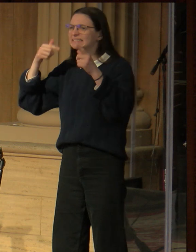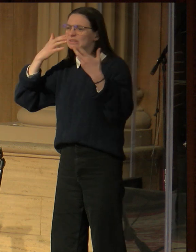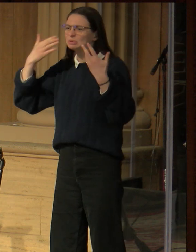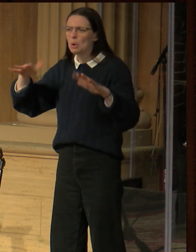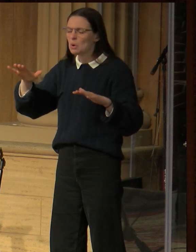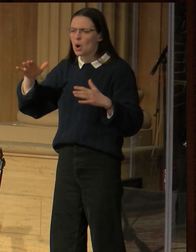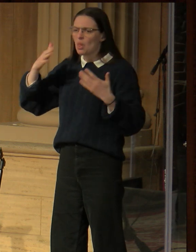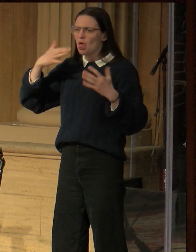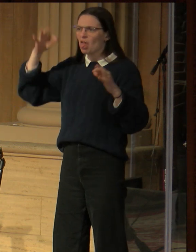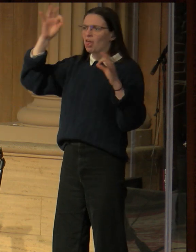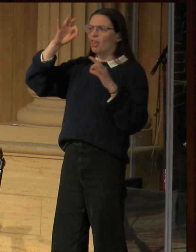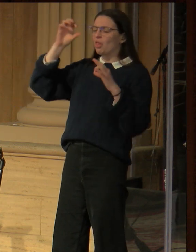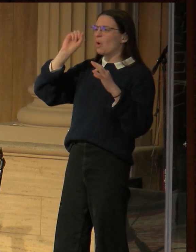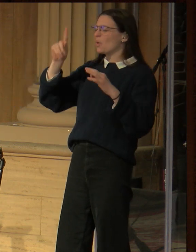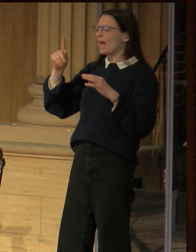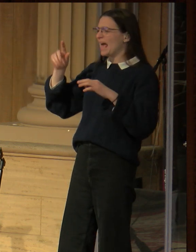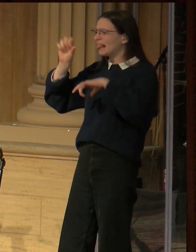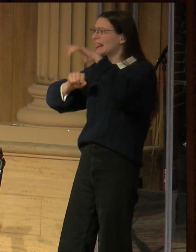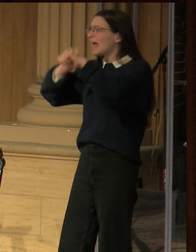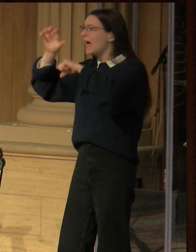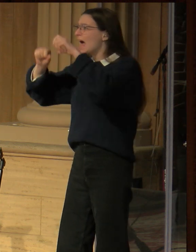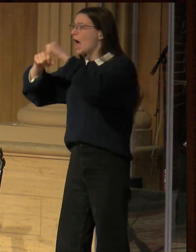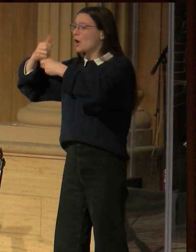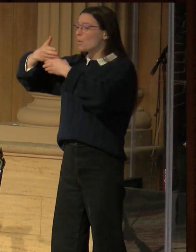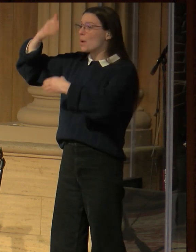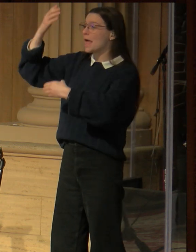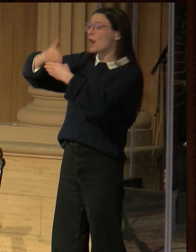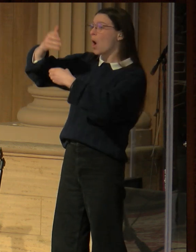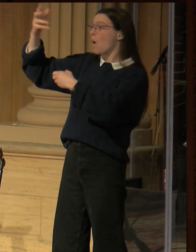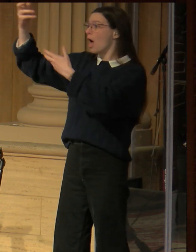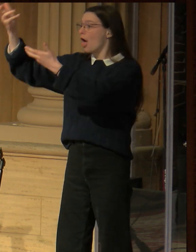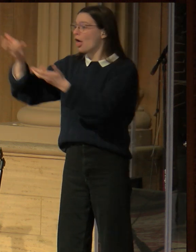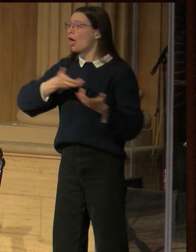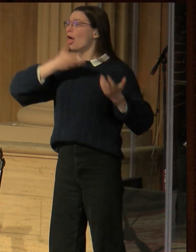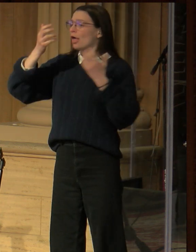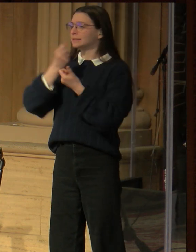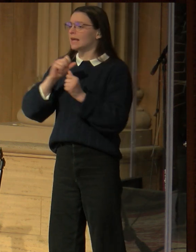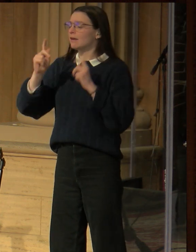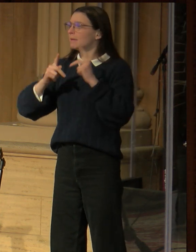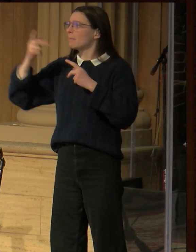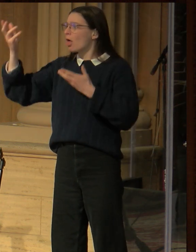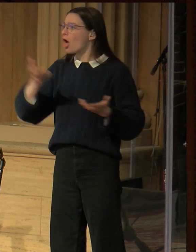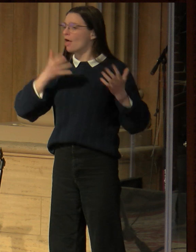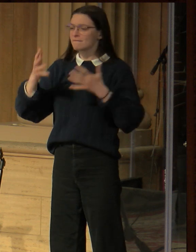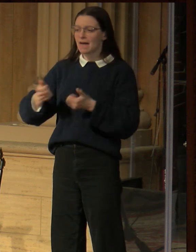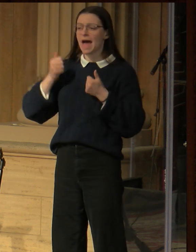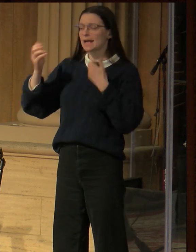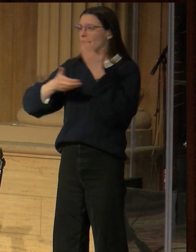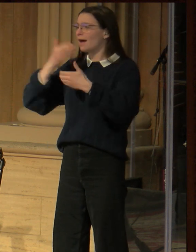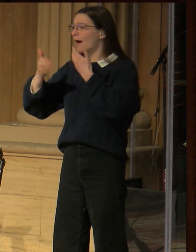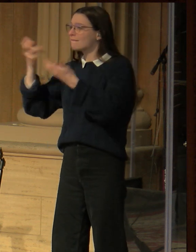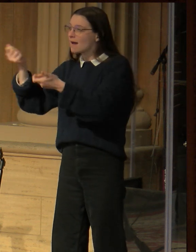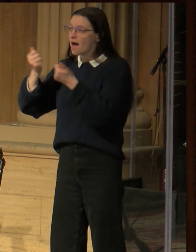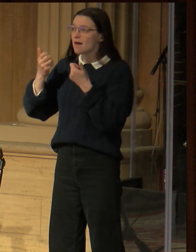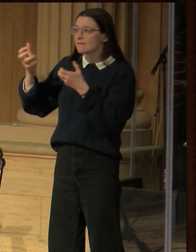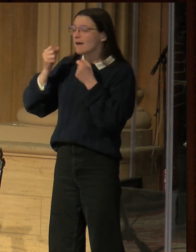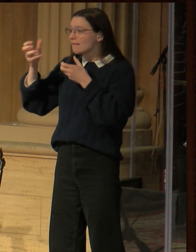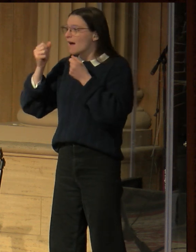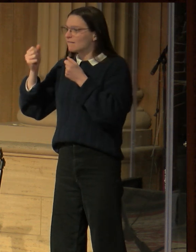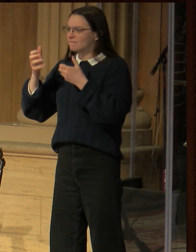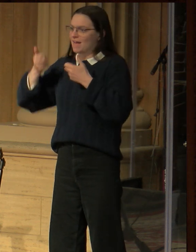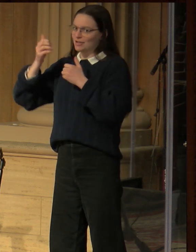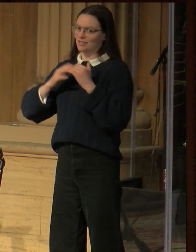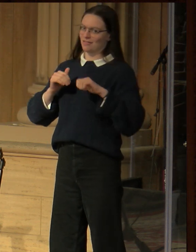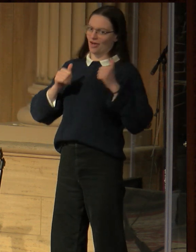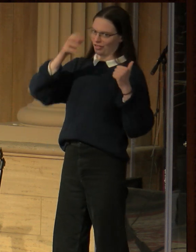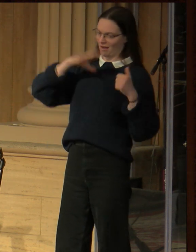So you throw the ladder up against one, you run up, you break the window. One by one, you're rescuing people. You're going fast. You're getting people down that ladder twice as fast as that